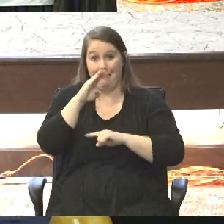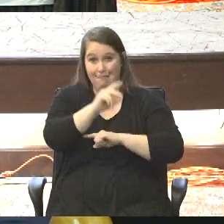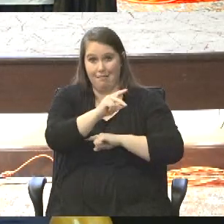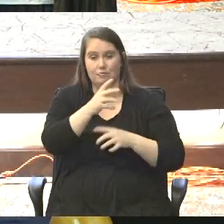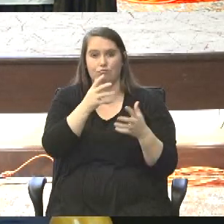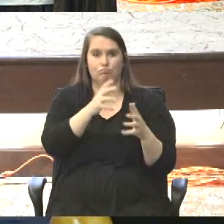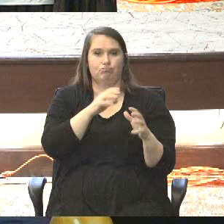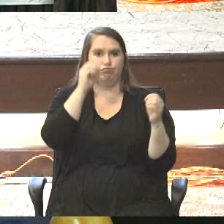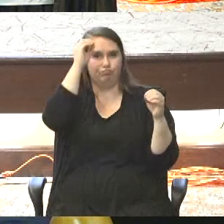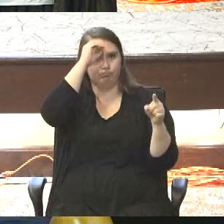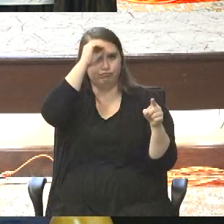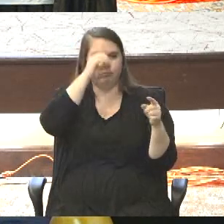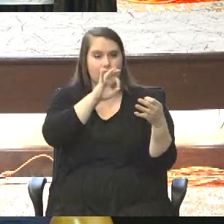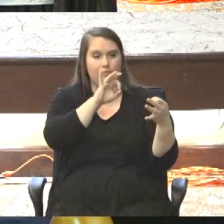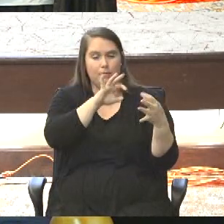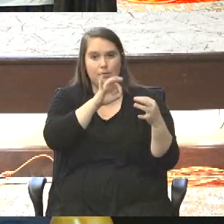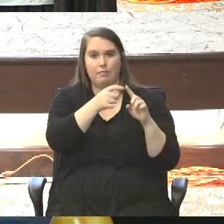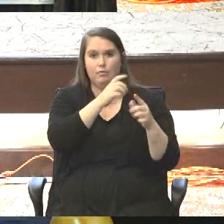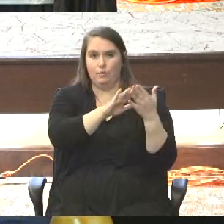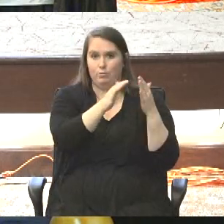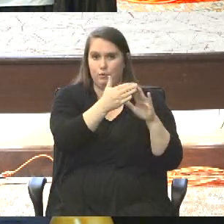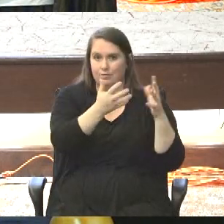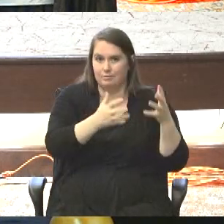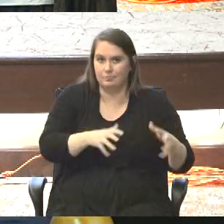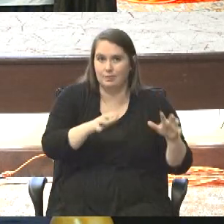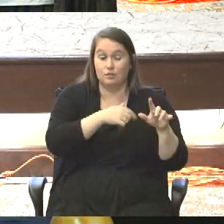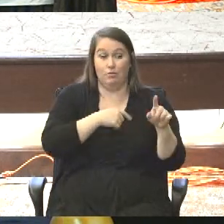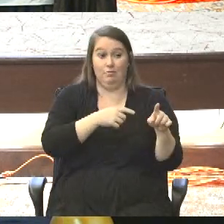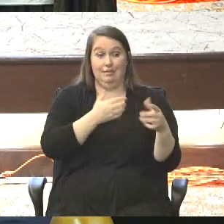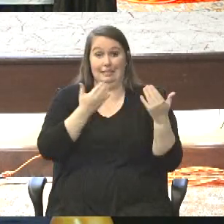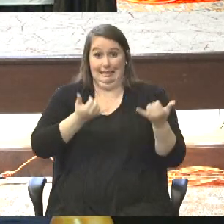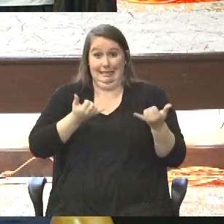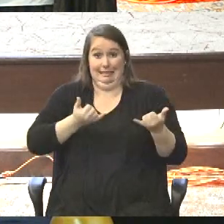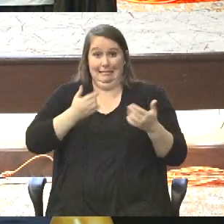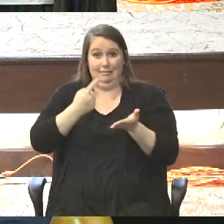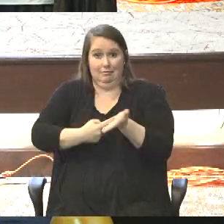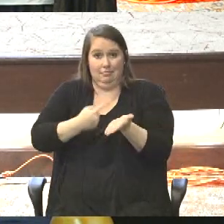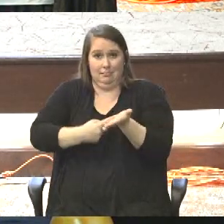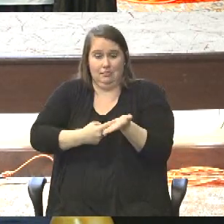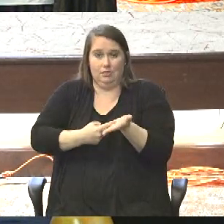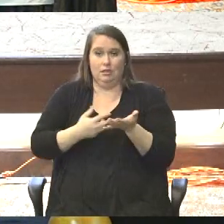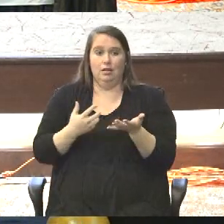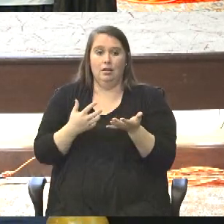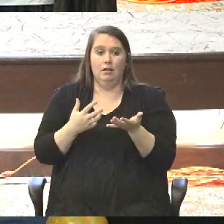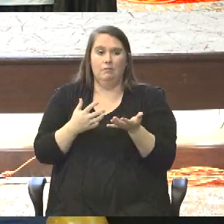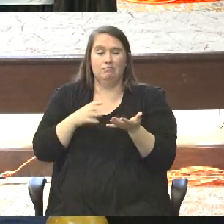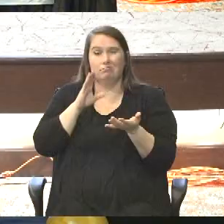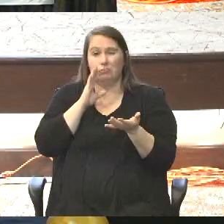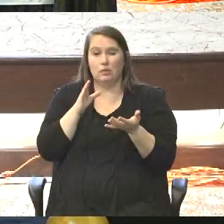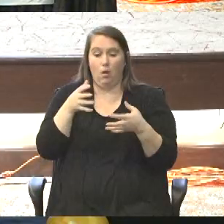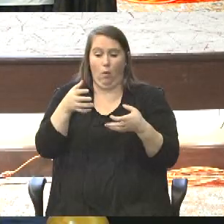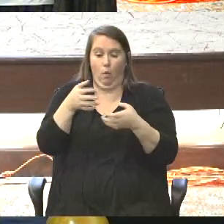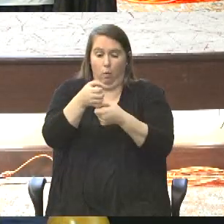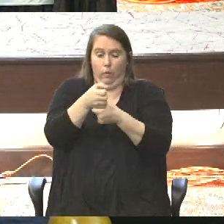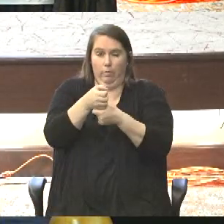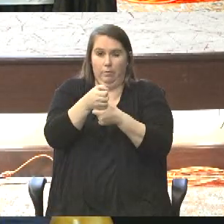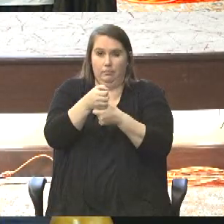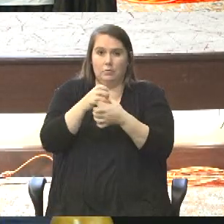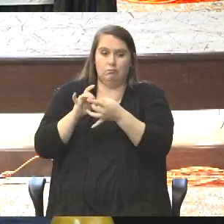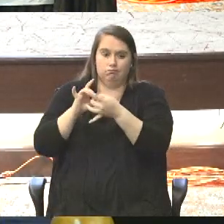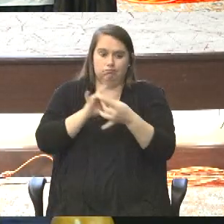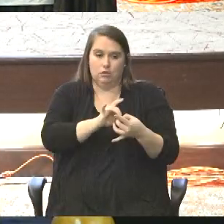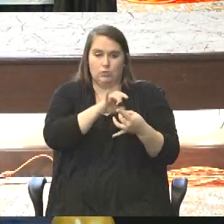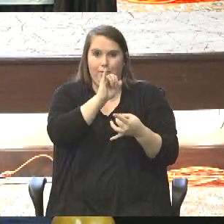input from the developer and builder community. And so a portion of today's discussion will be relative to that input